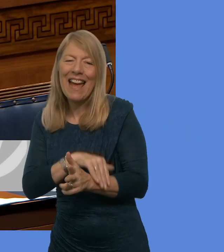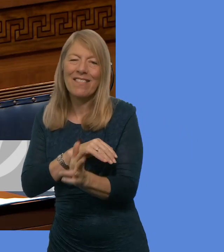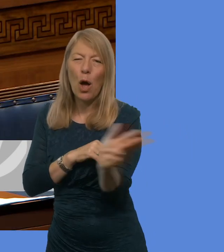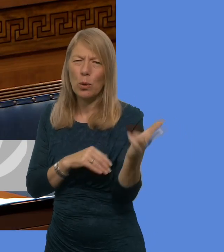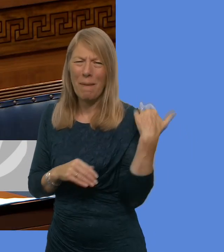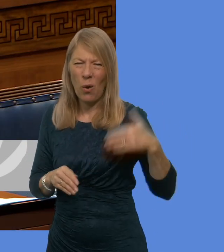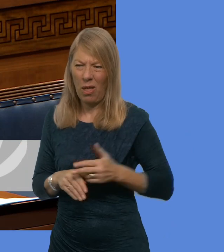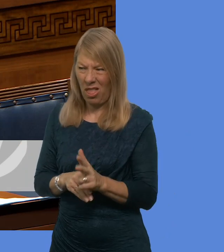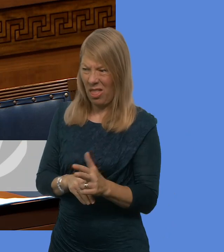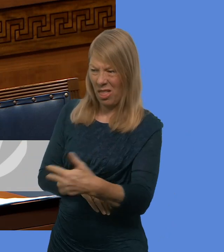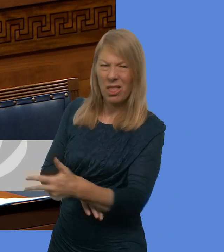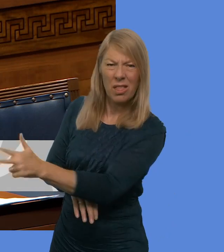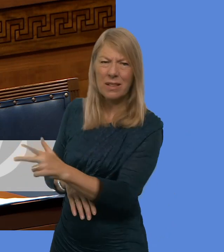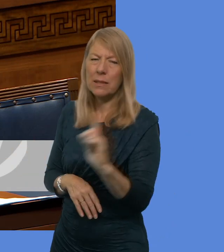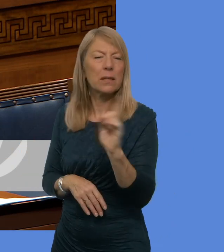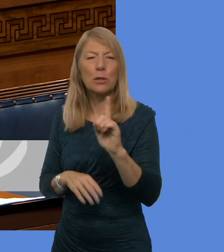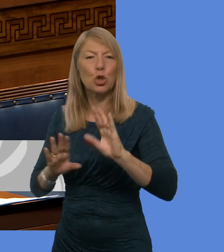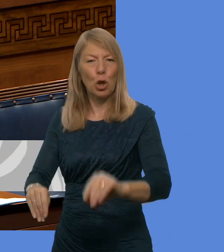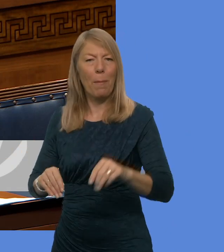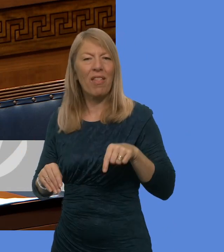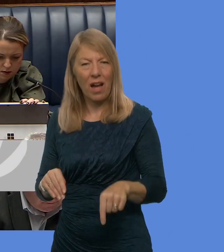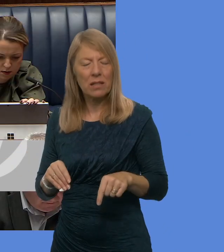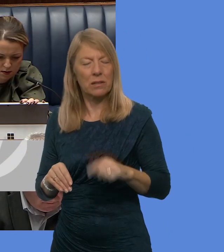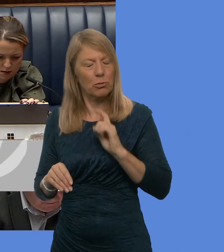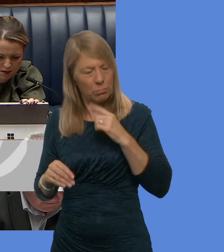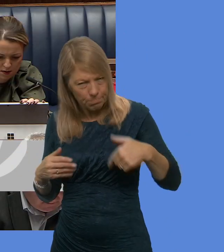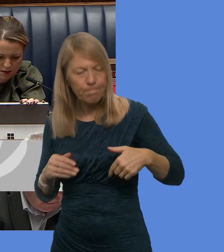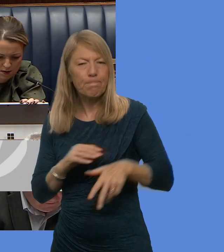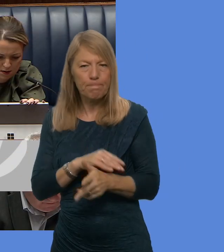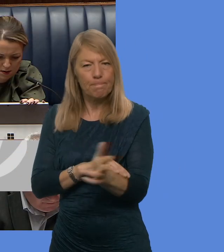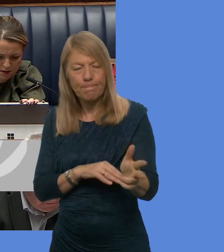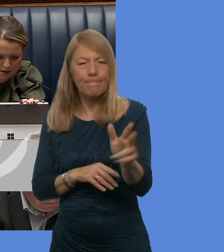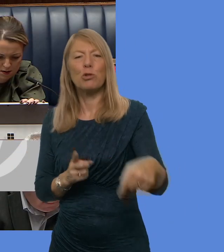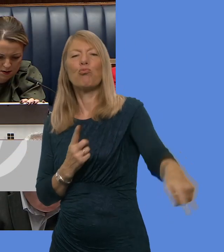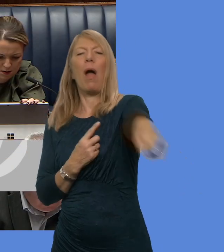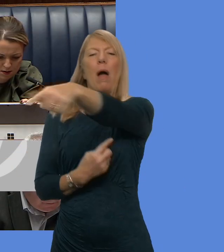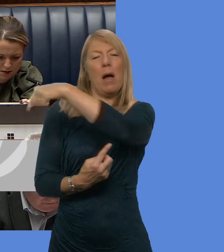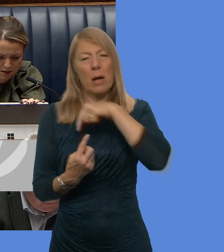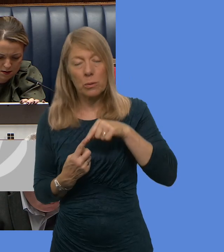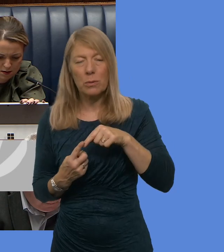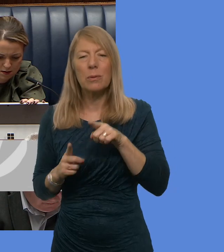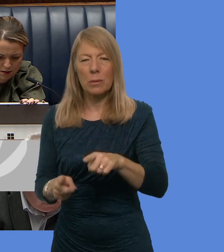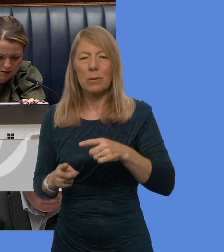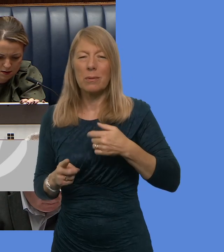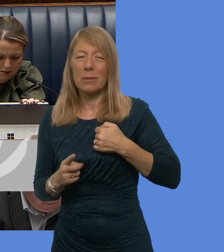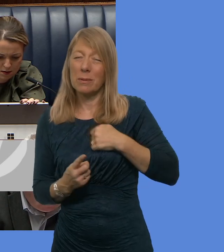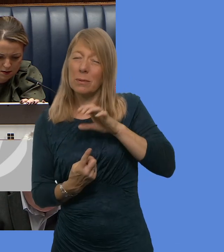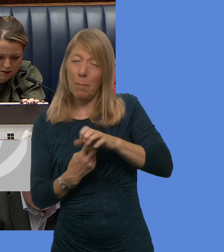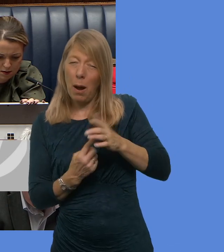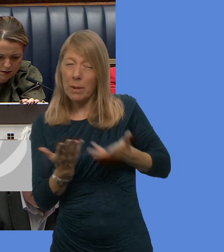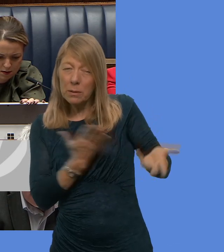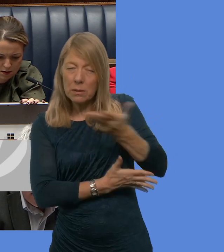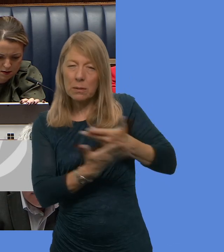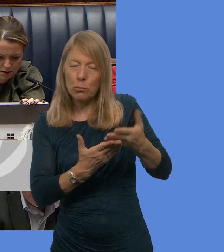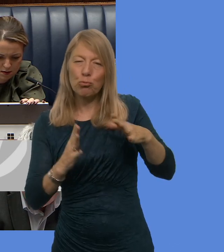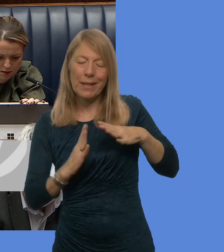procurement process is now underway, involving the finalisation of the contract documents in readiness for a formal procurement competition.